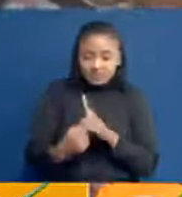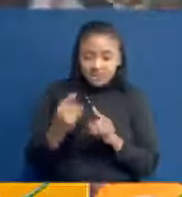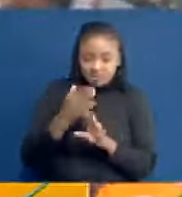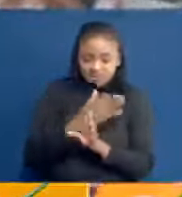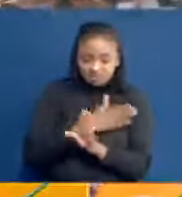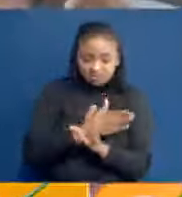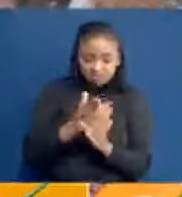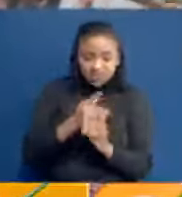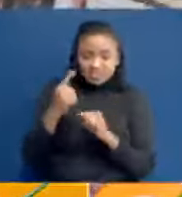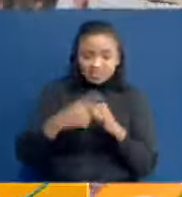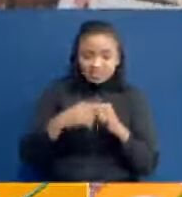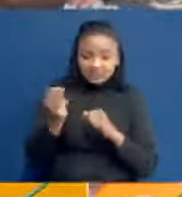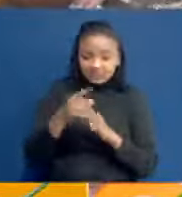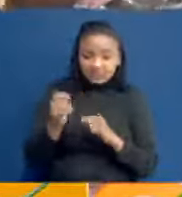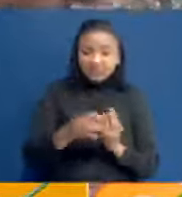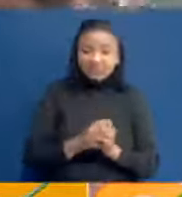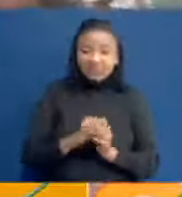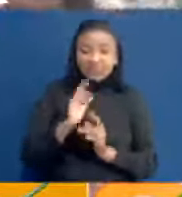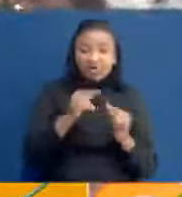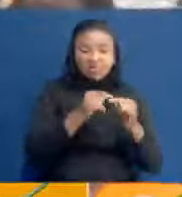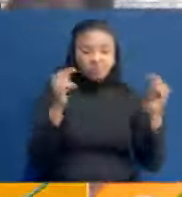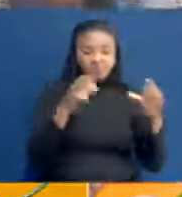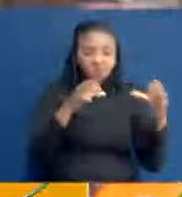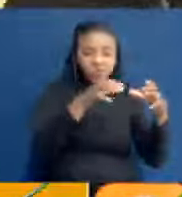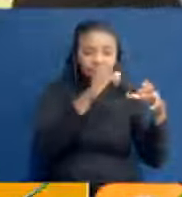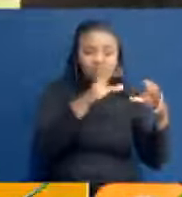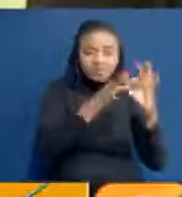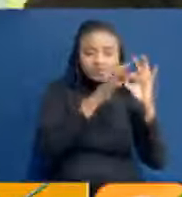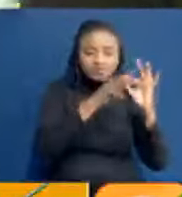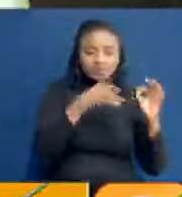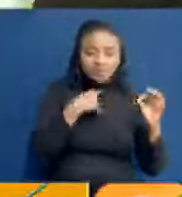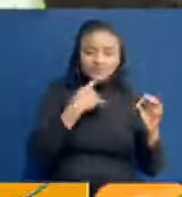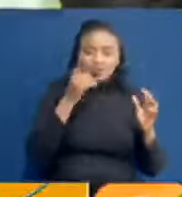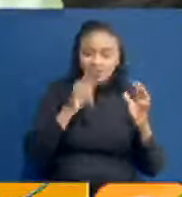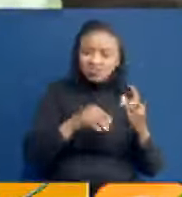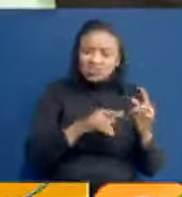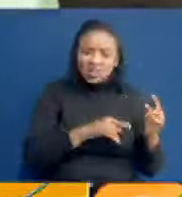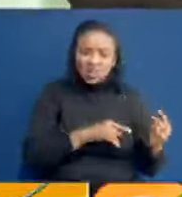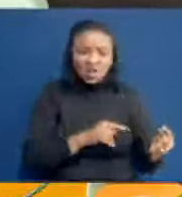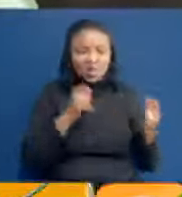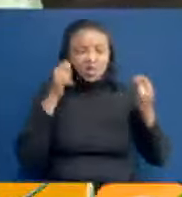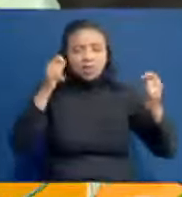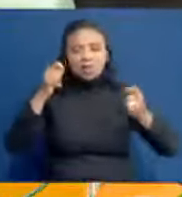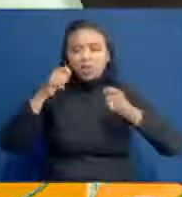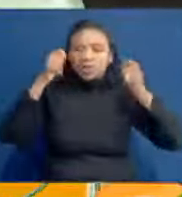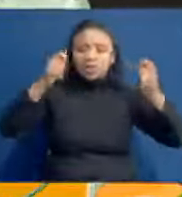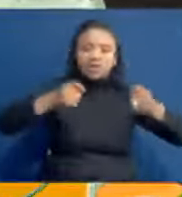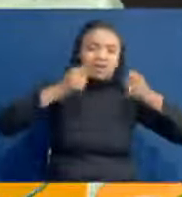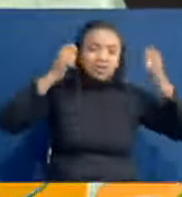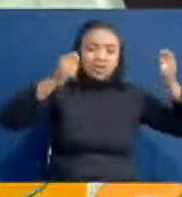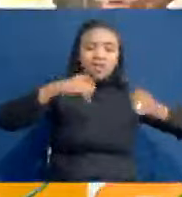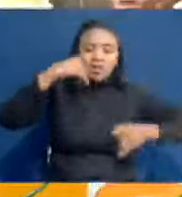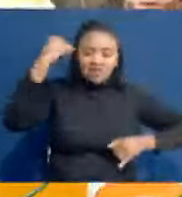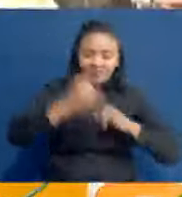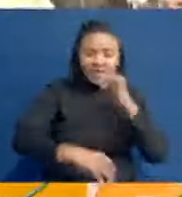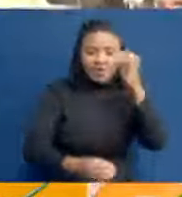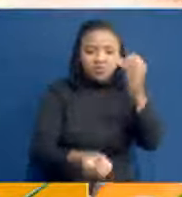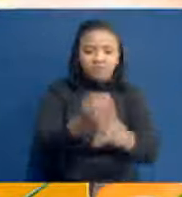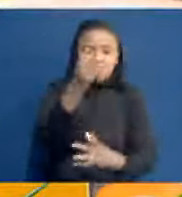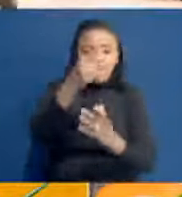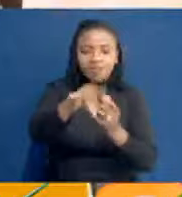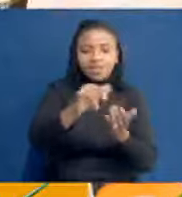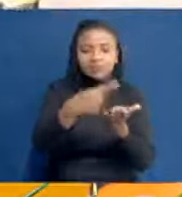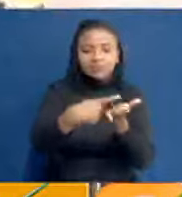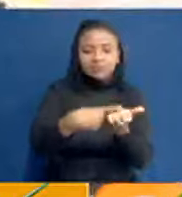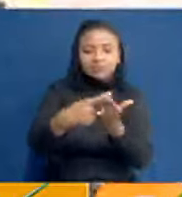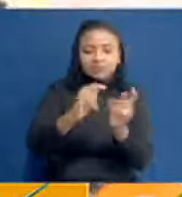with the opposition making it its rallying call for the long-running demonstration and found its way onto the ongoing national dialogue agenda.